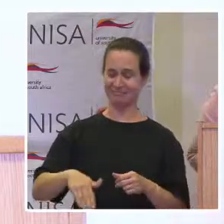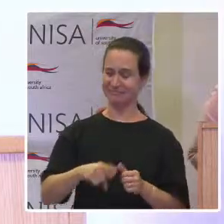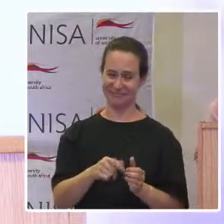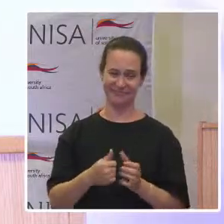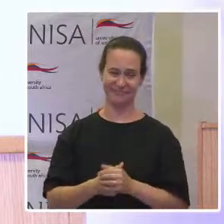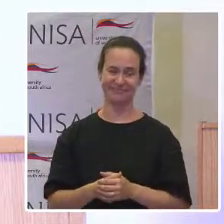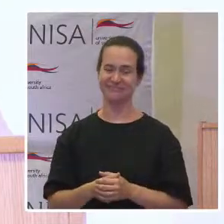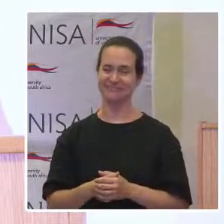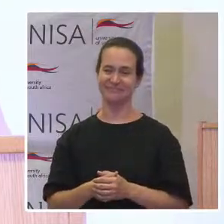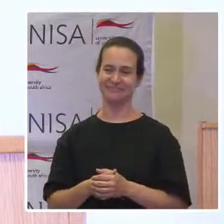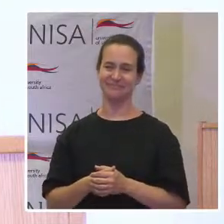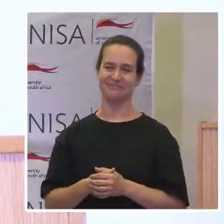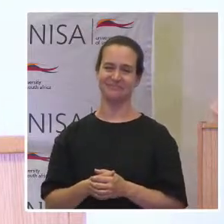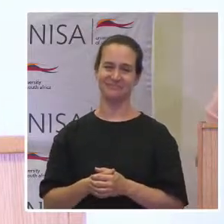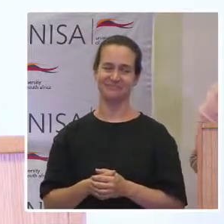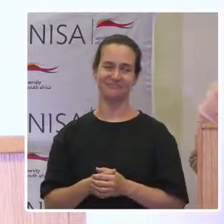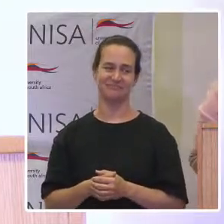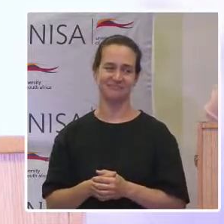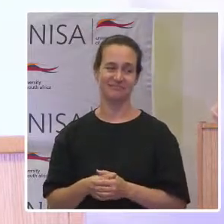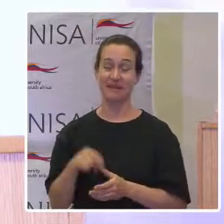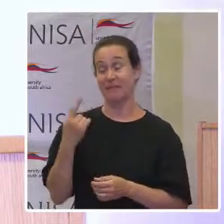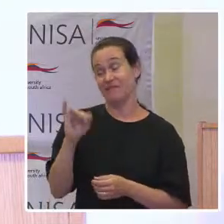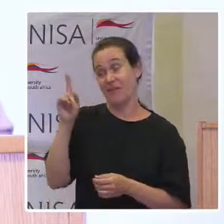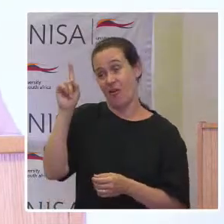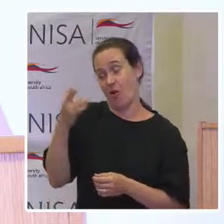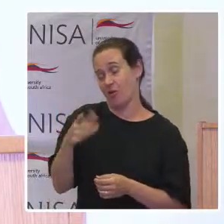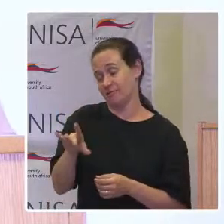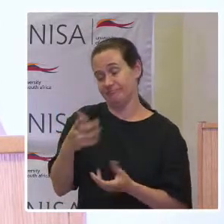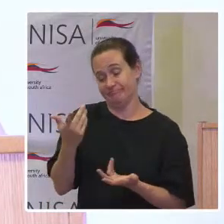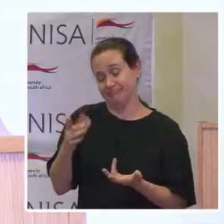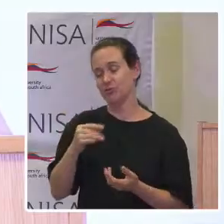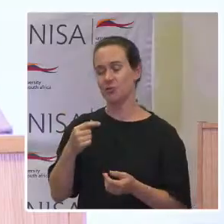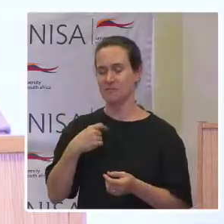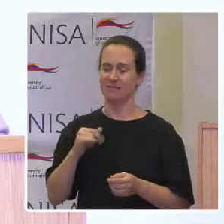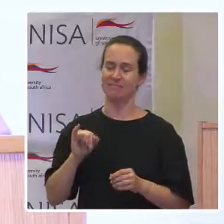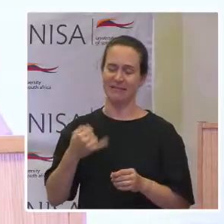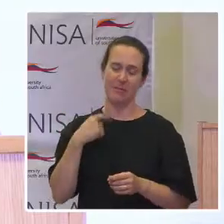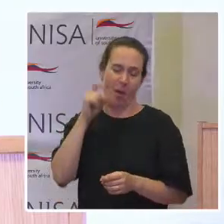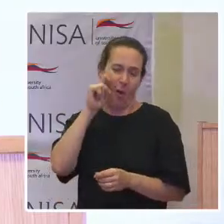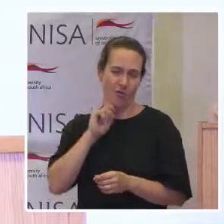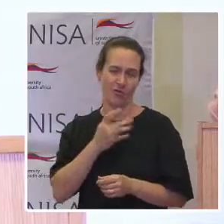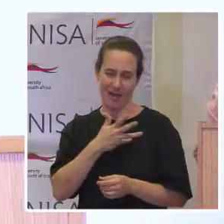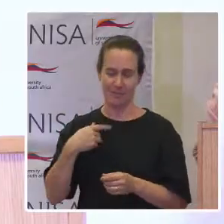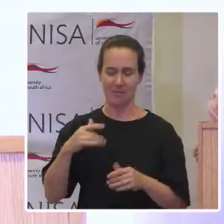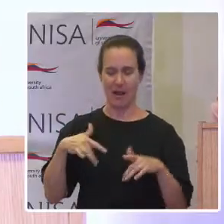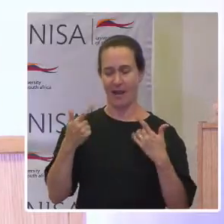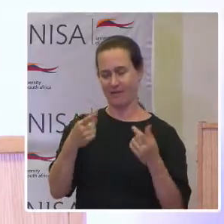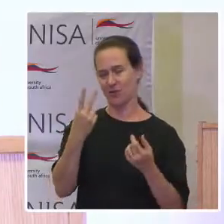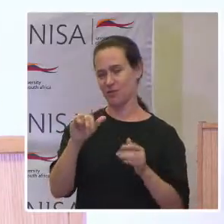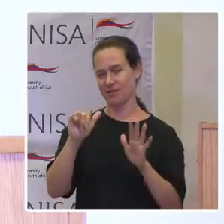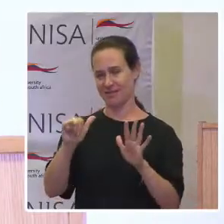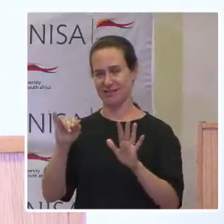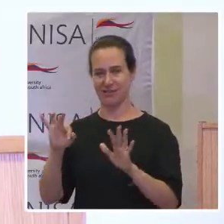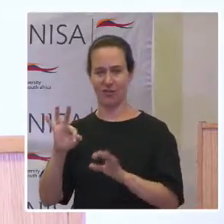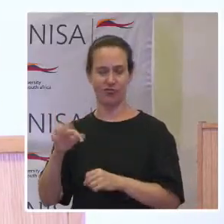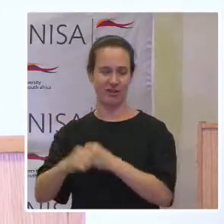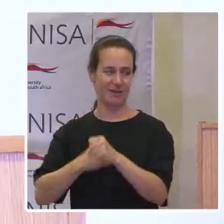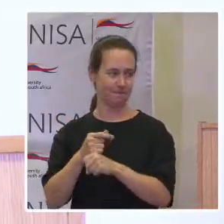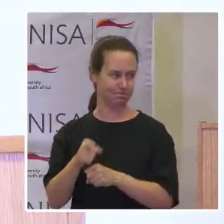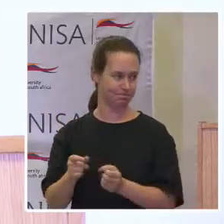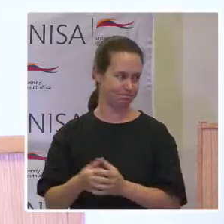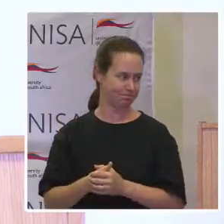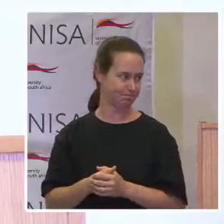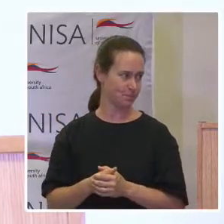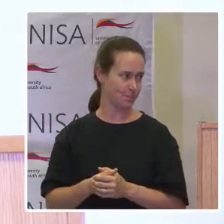As he said, but anyway, God willing, probably I'll be the senior citizen by then. What is important